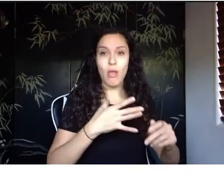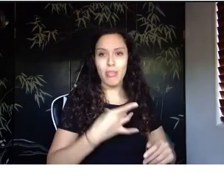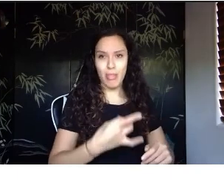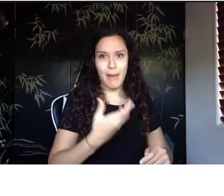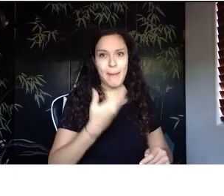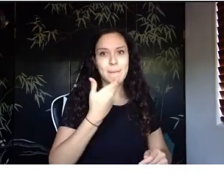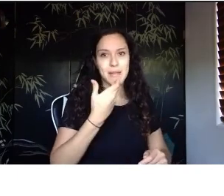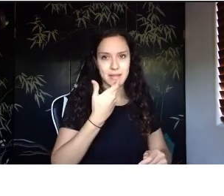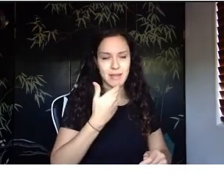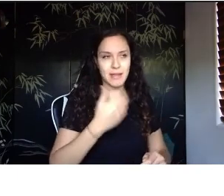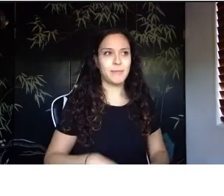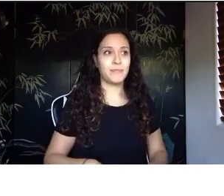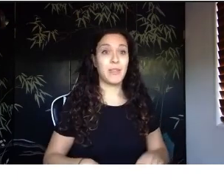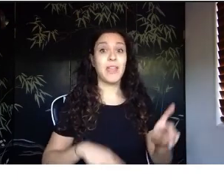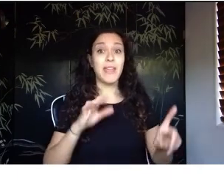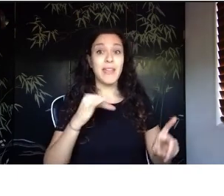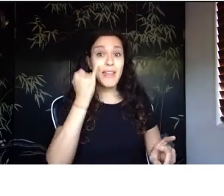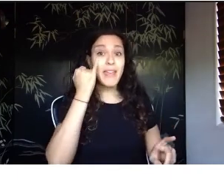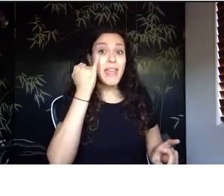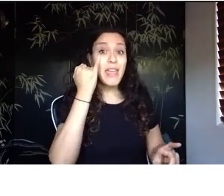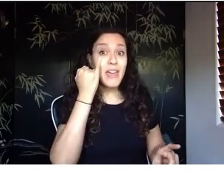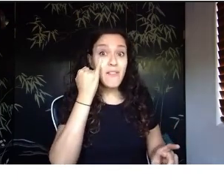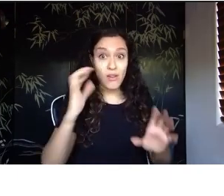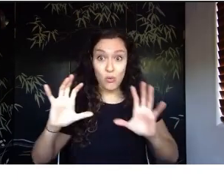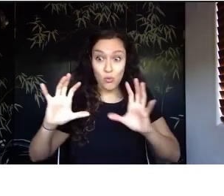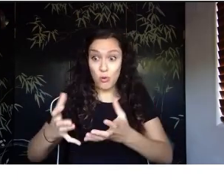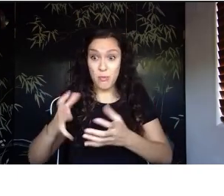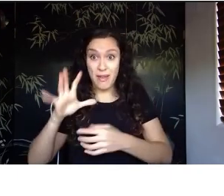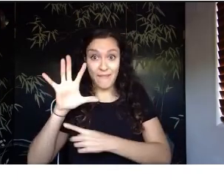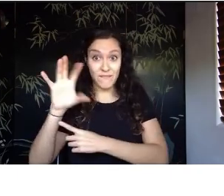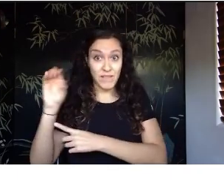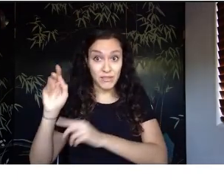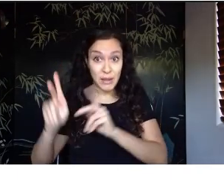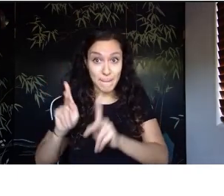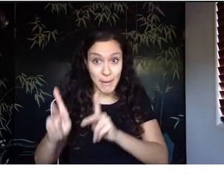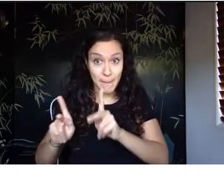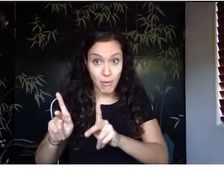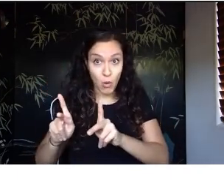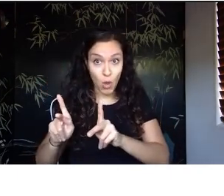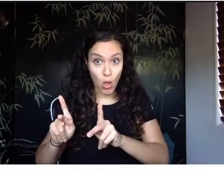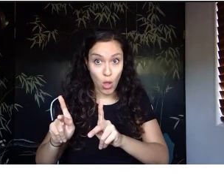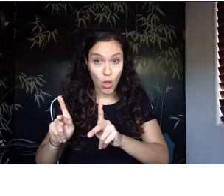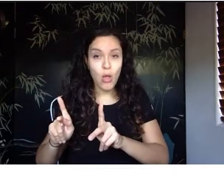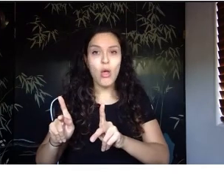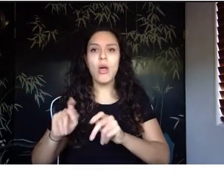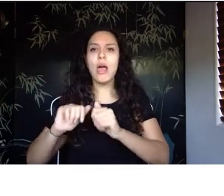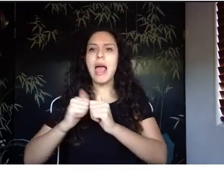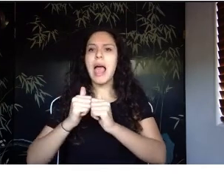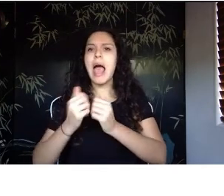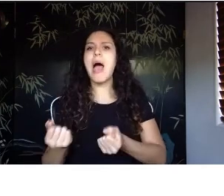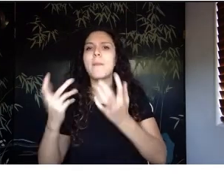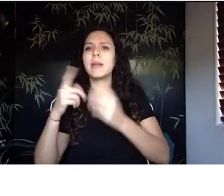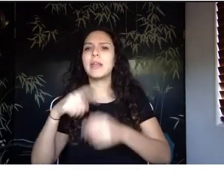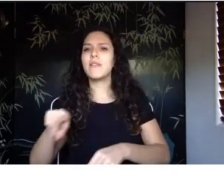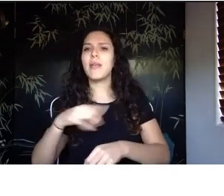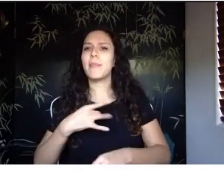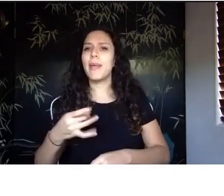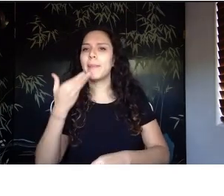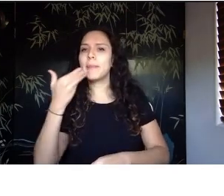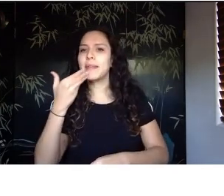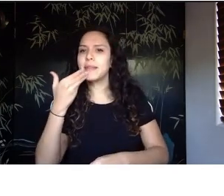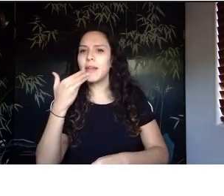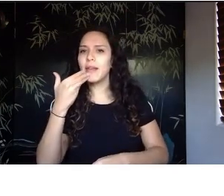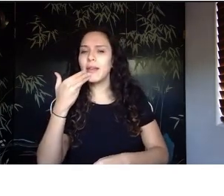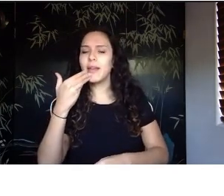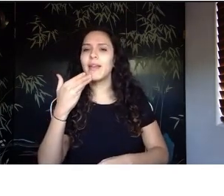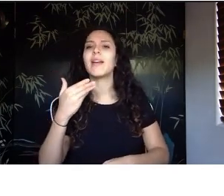like pizza. Predict how many people will want pizza if there were 50 people. 50 people? I only